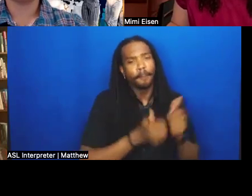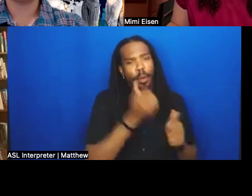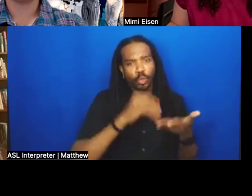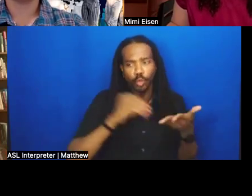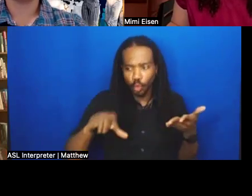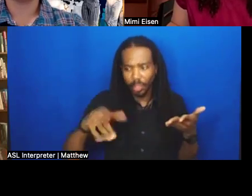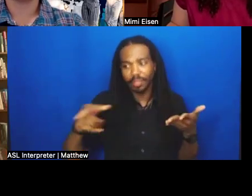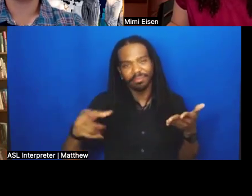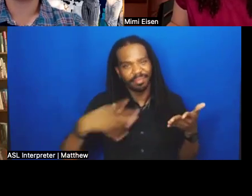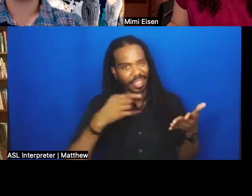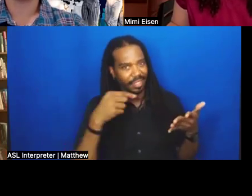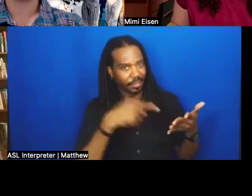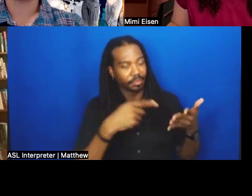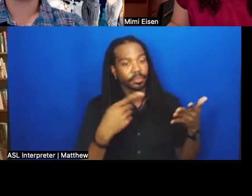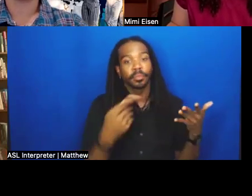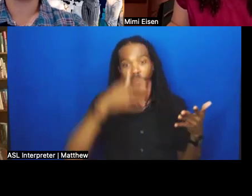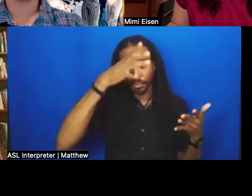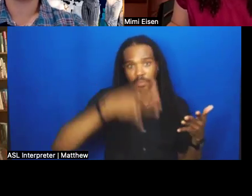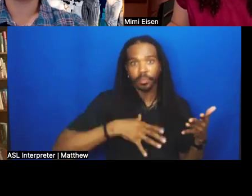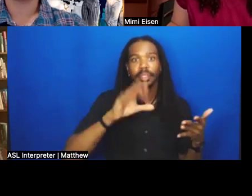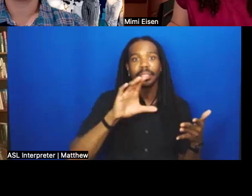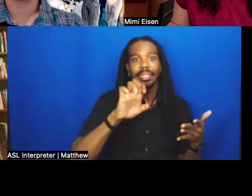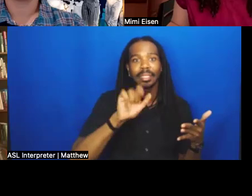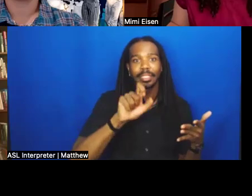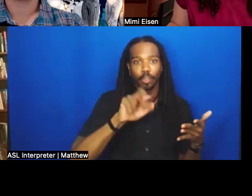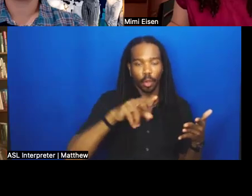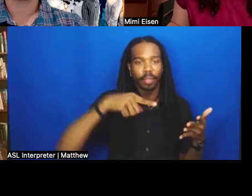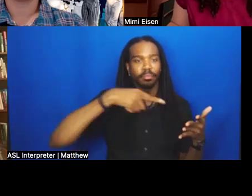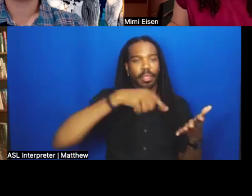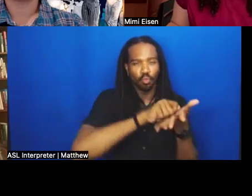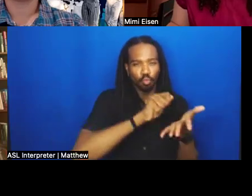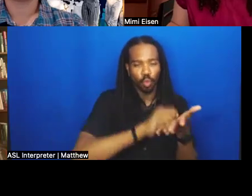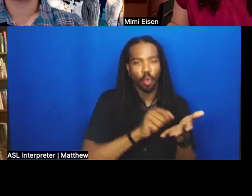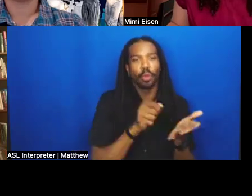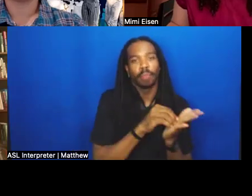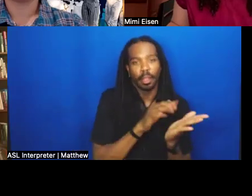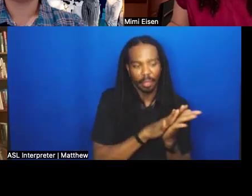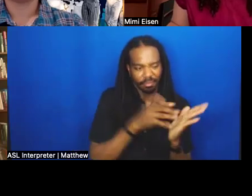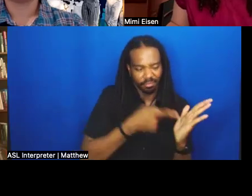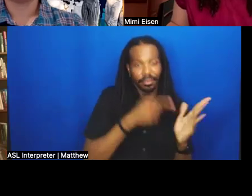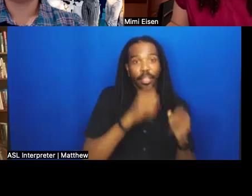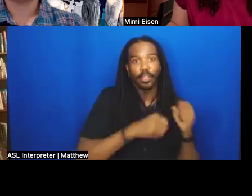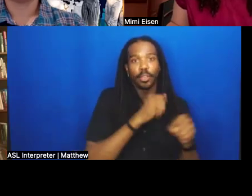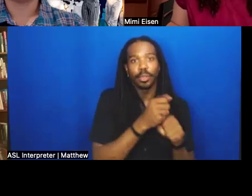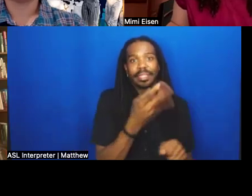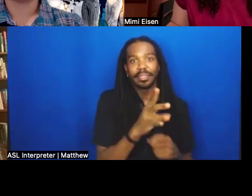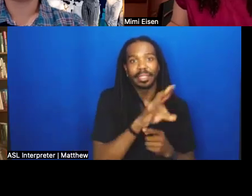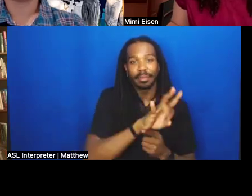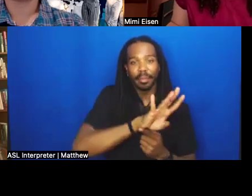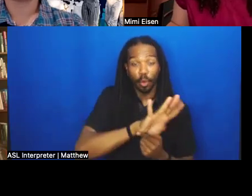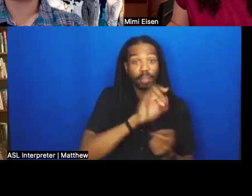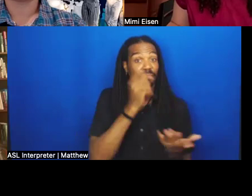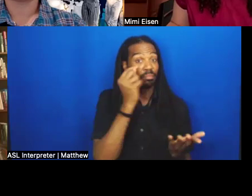Sartor, a formerly enslaved man who wrote an essay in 1774 that was printed across the